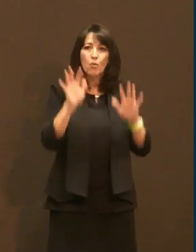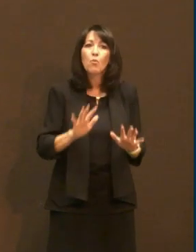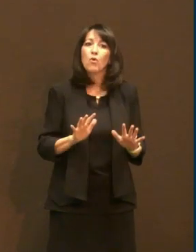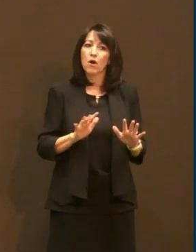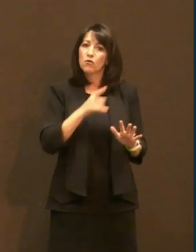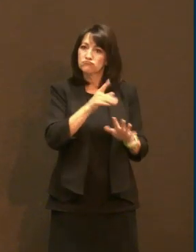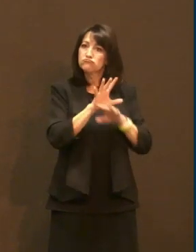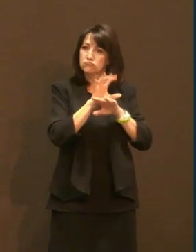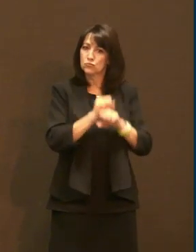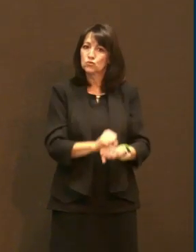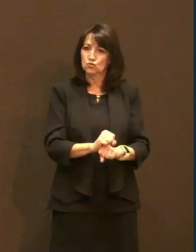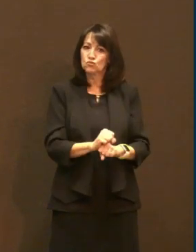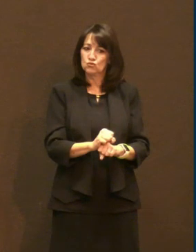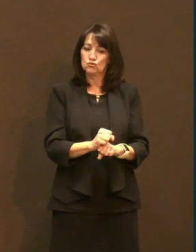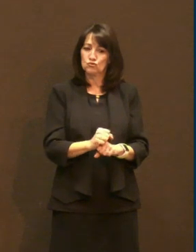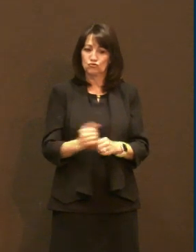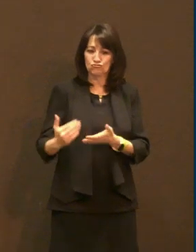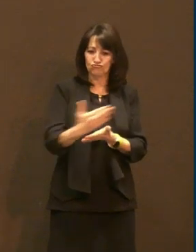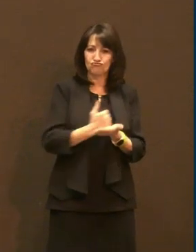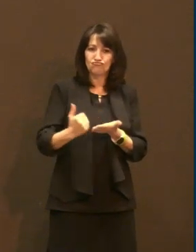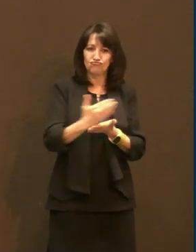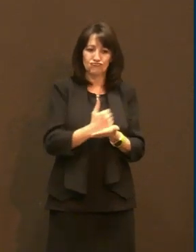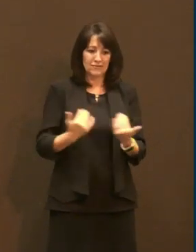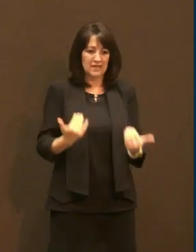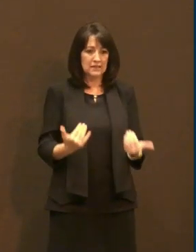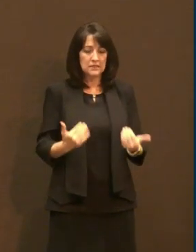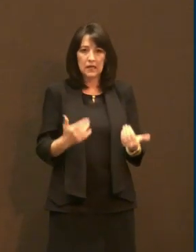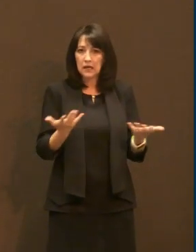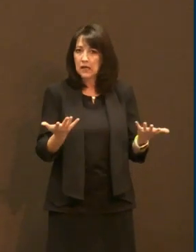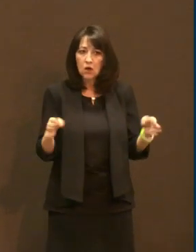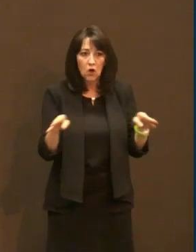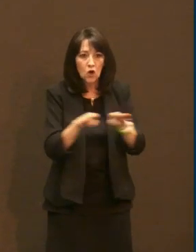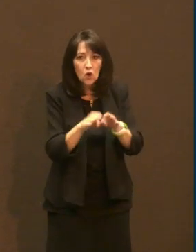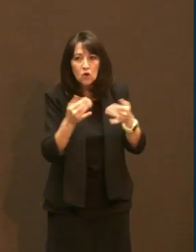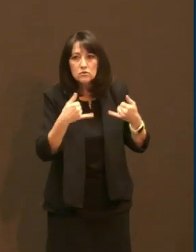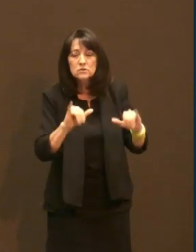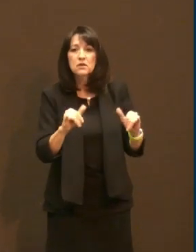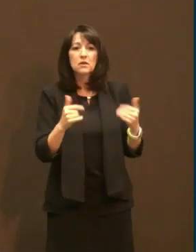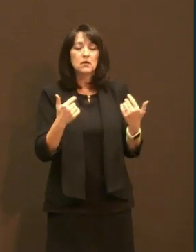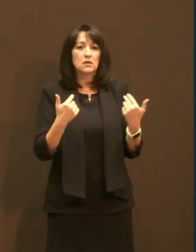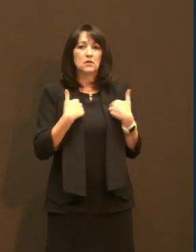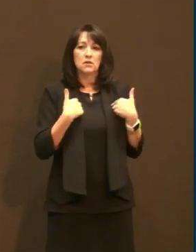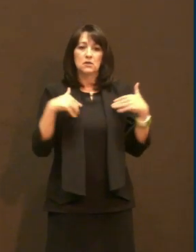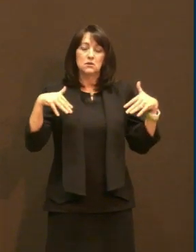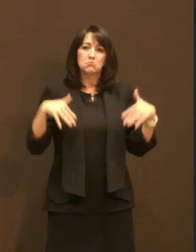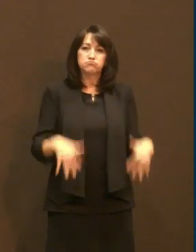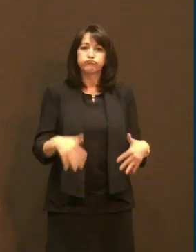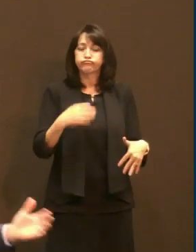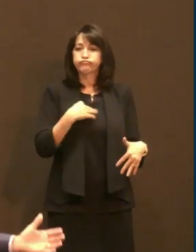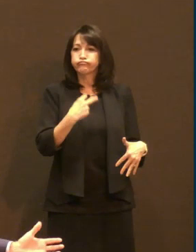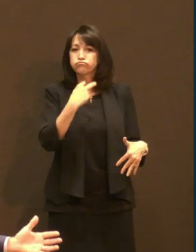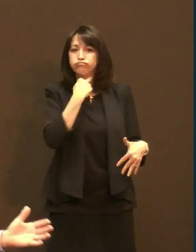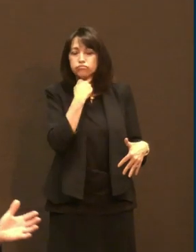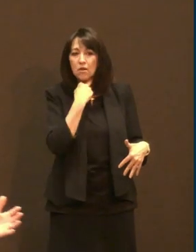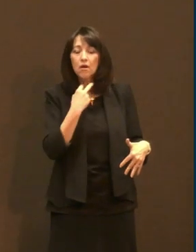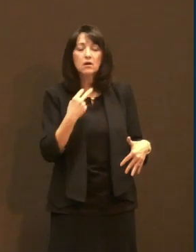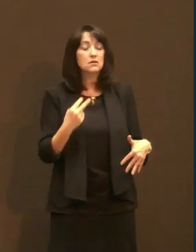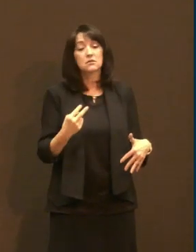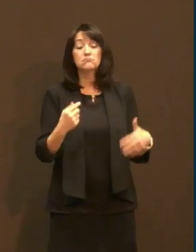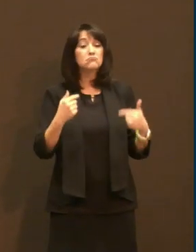normal way of life. And as I said last week, I don't make these decisions individually. We make them as a